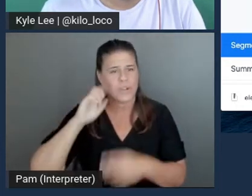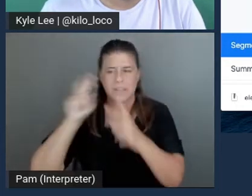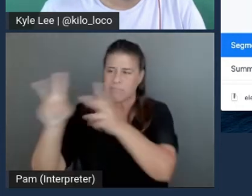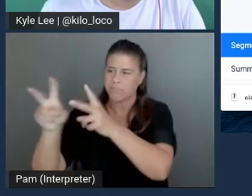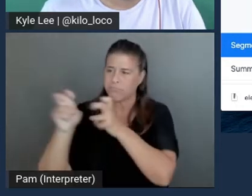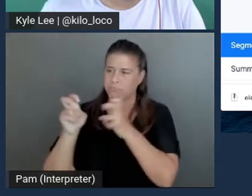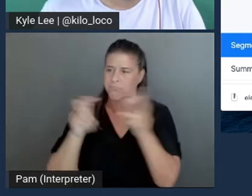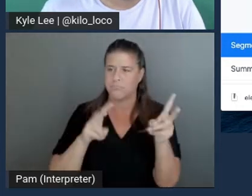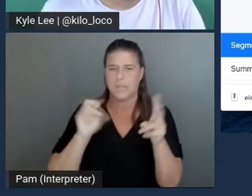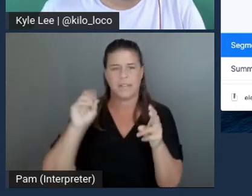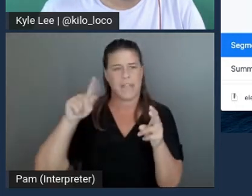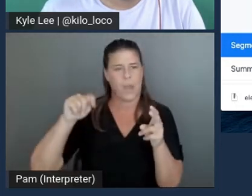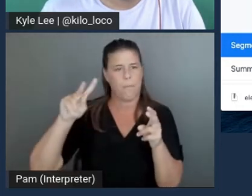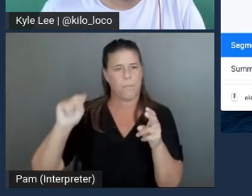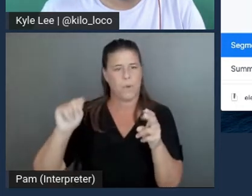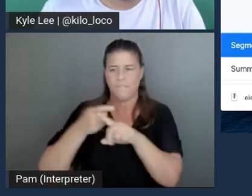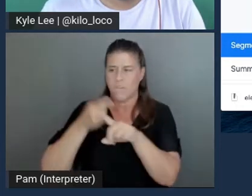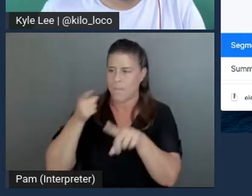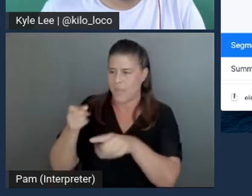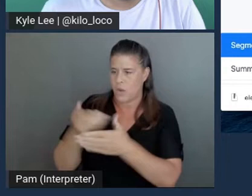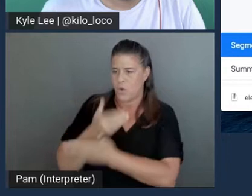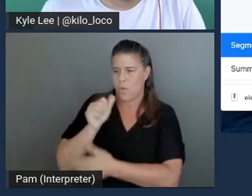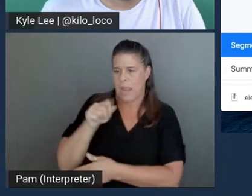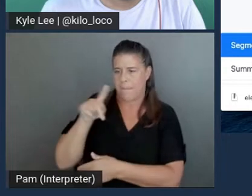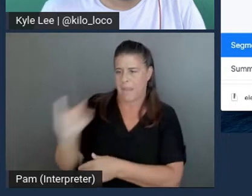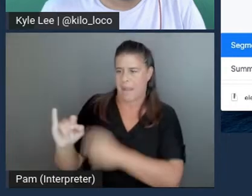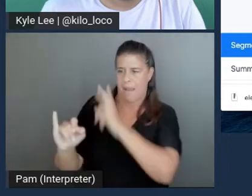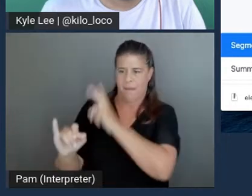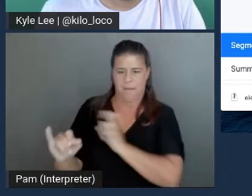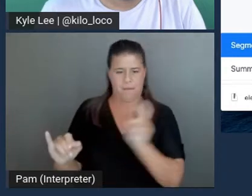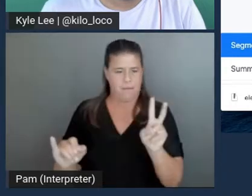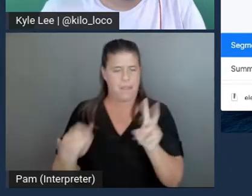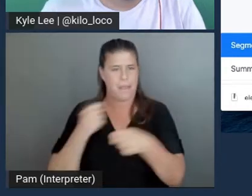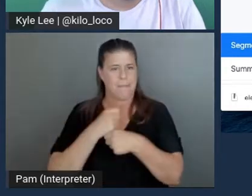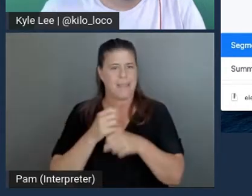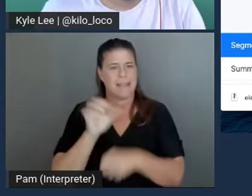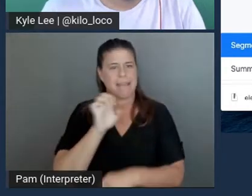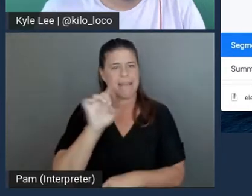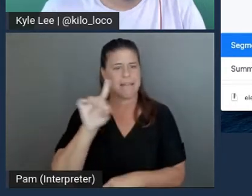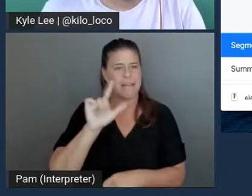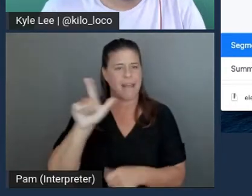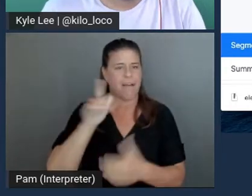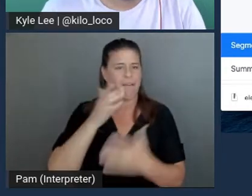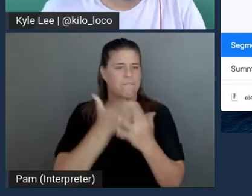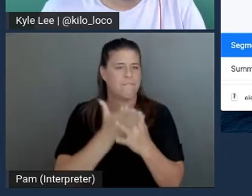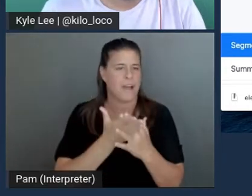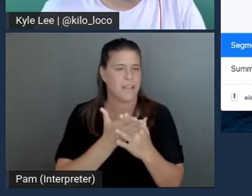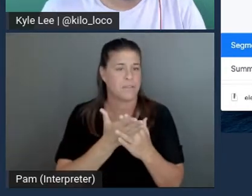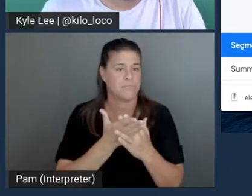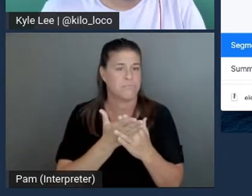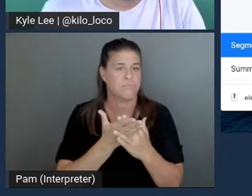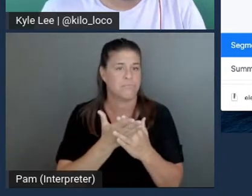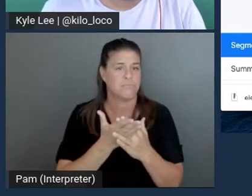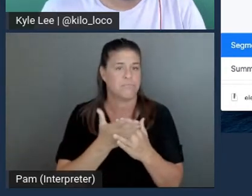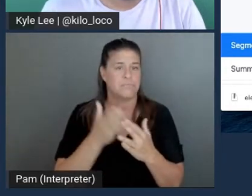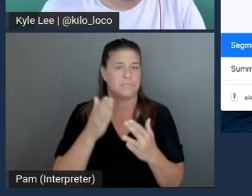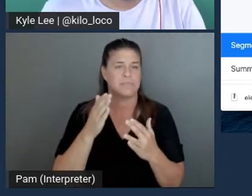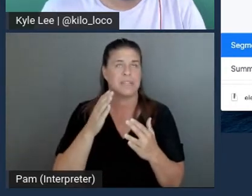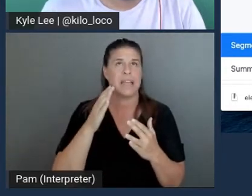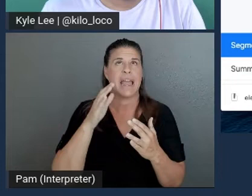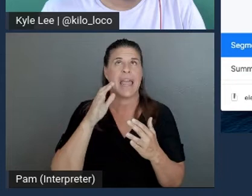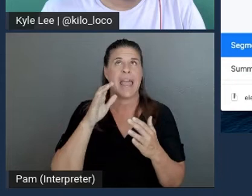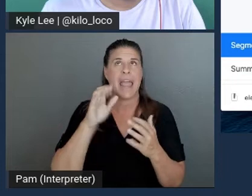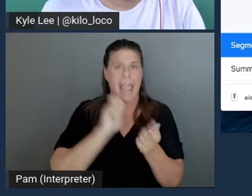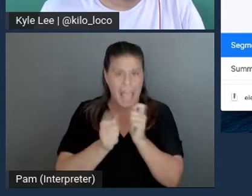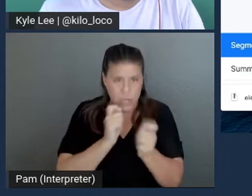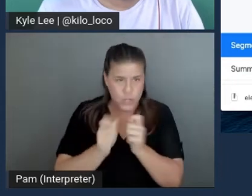from this new API and will make an EDL file, editor decision list file that you